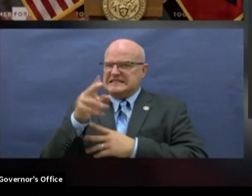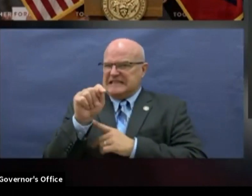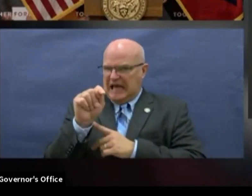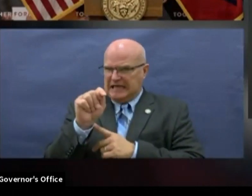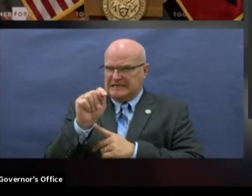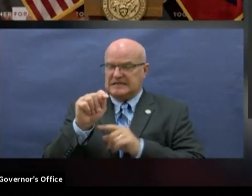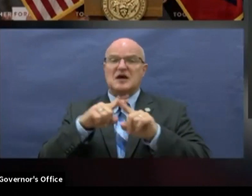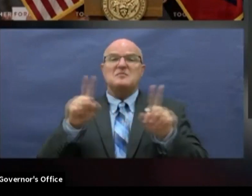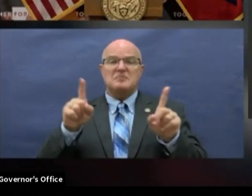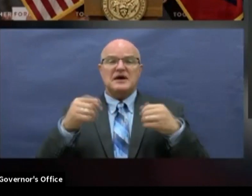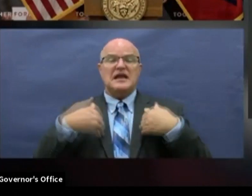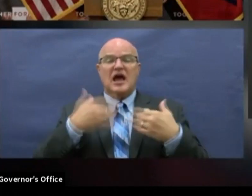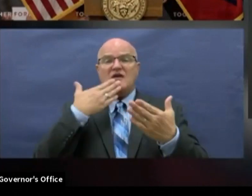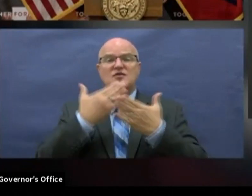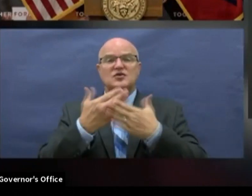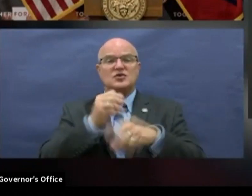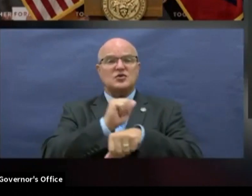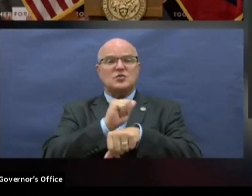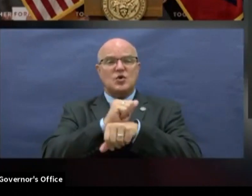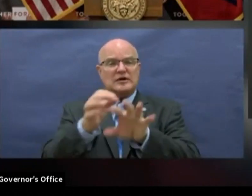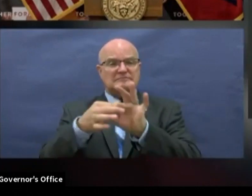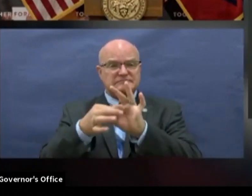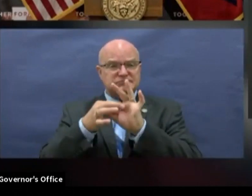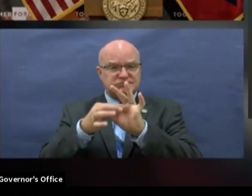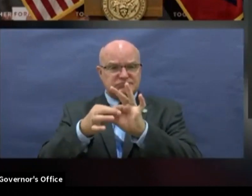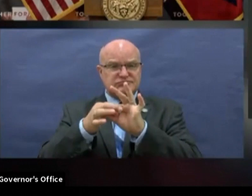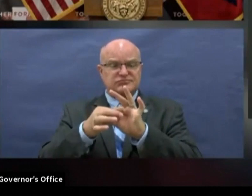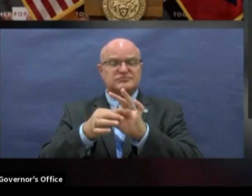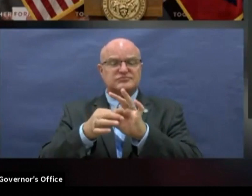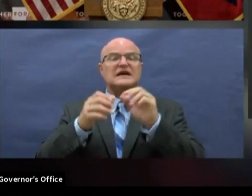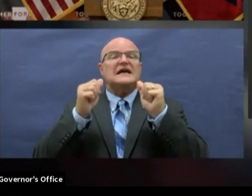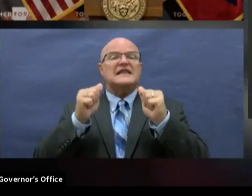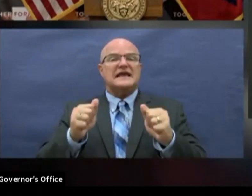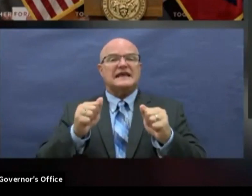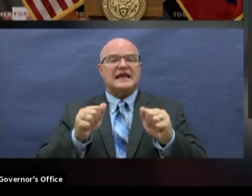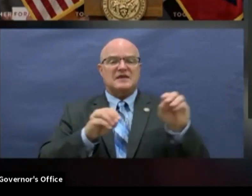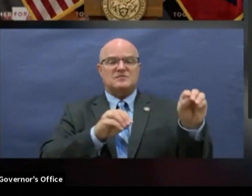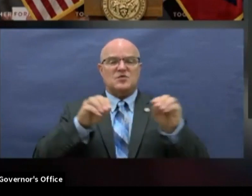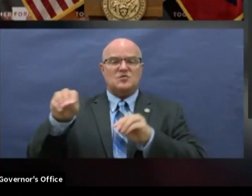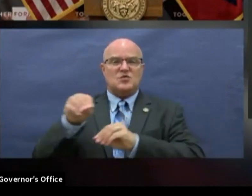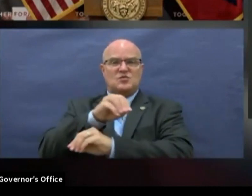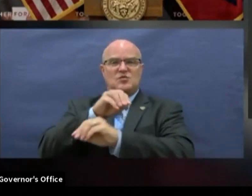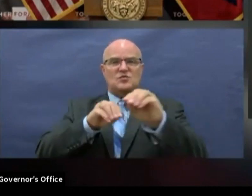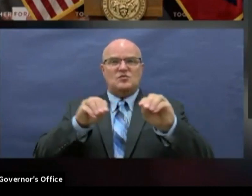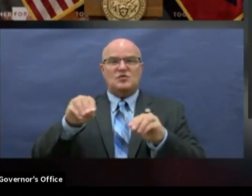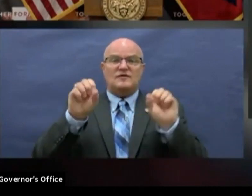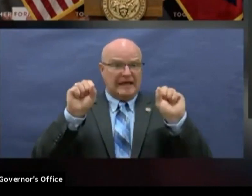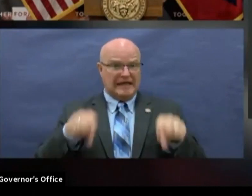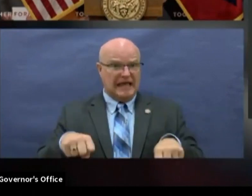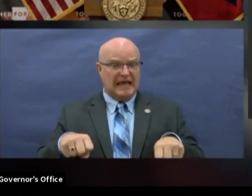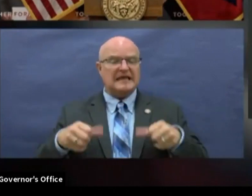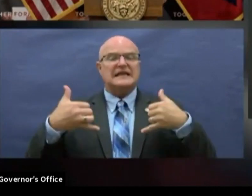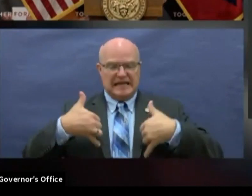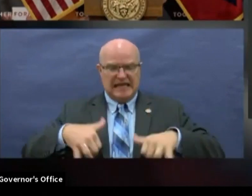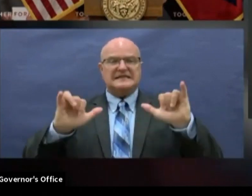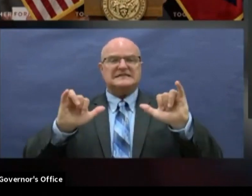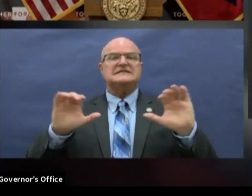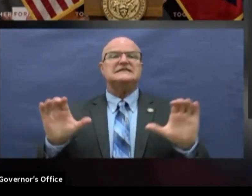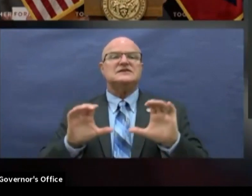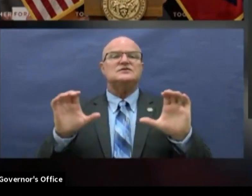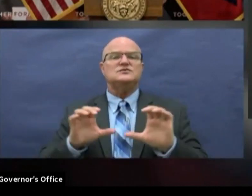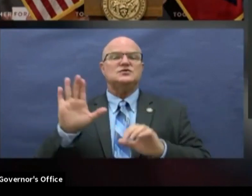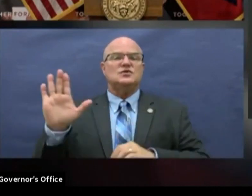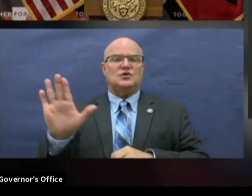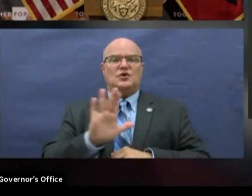have such a good working relationship among them that they can move resources and continue to do